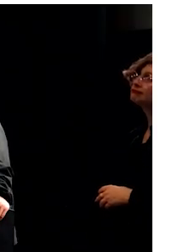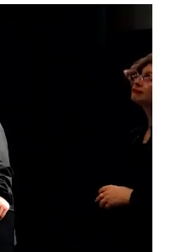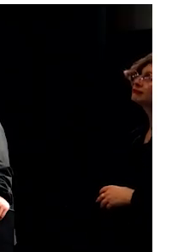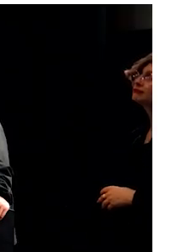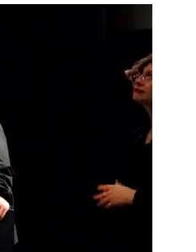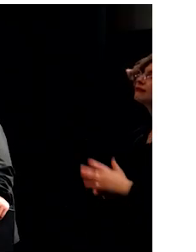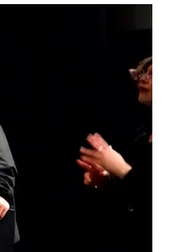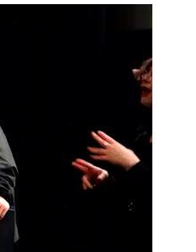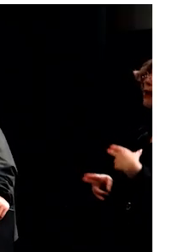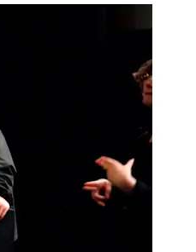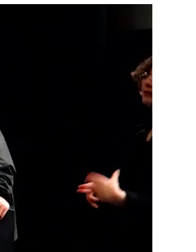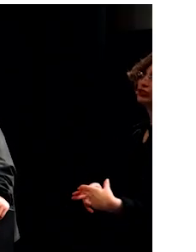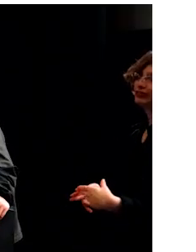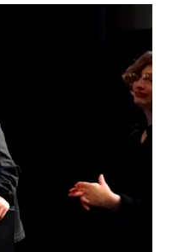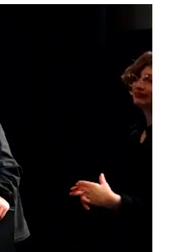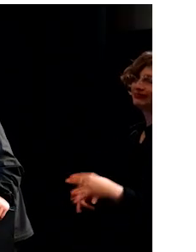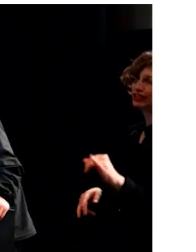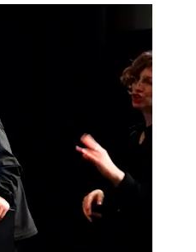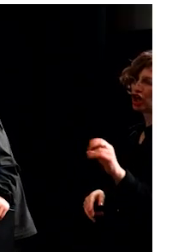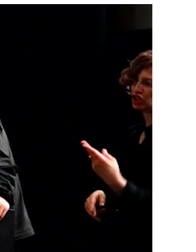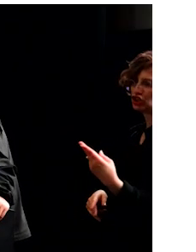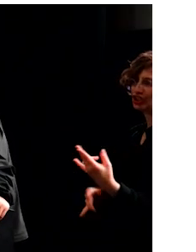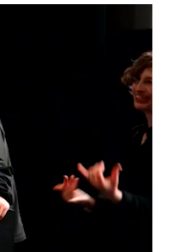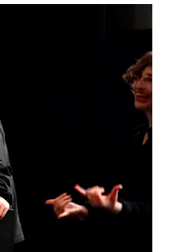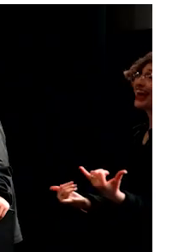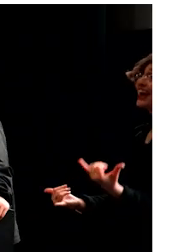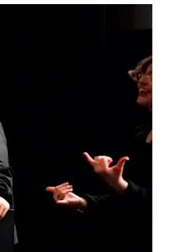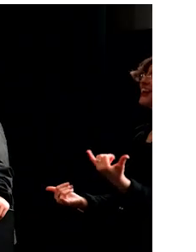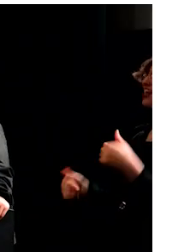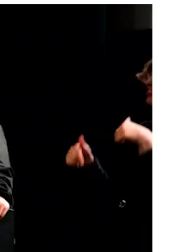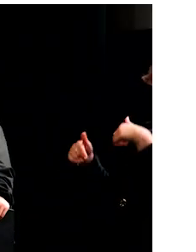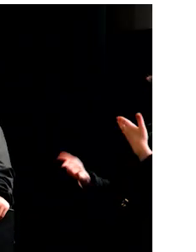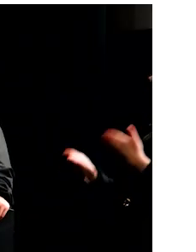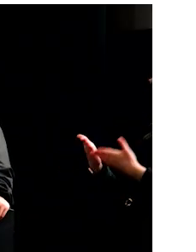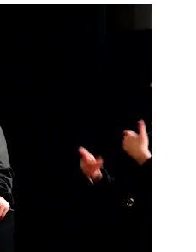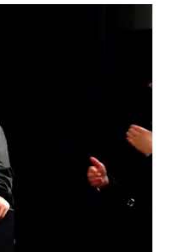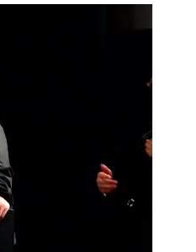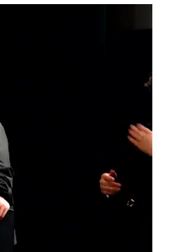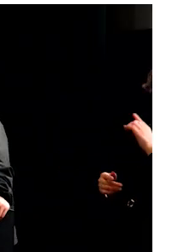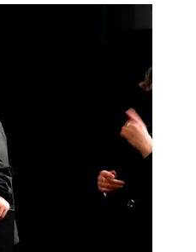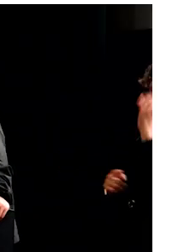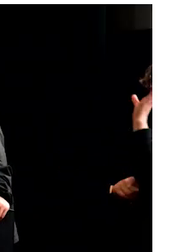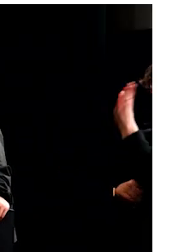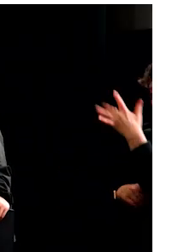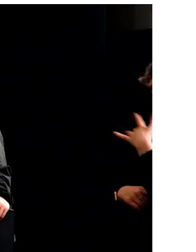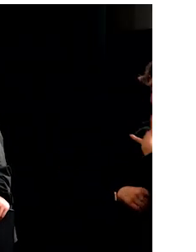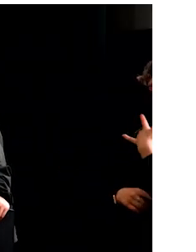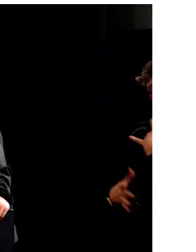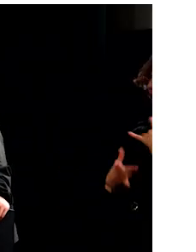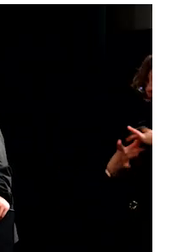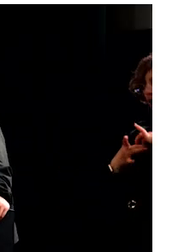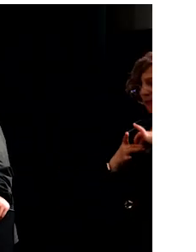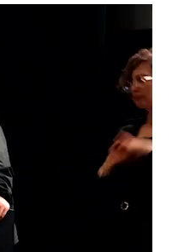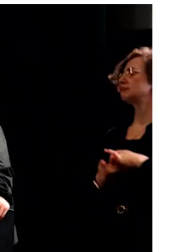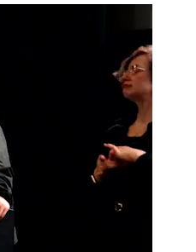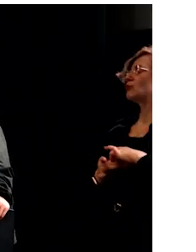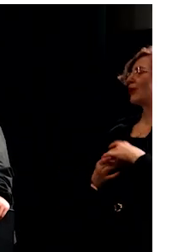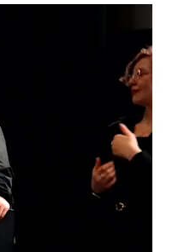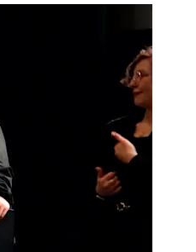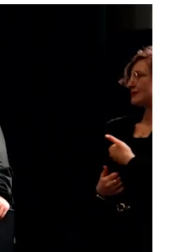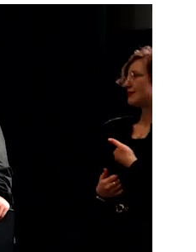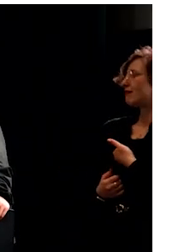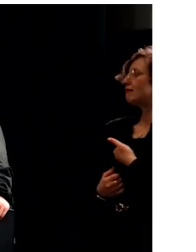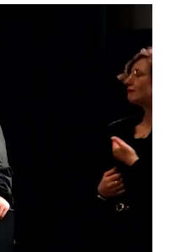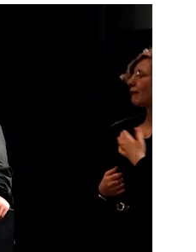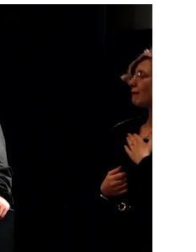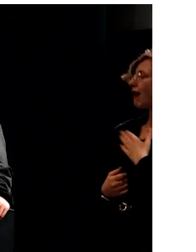I mentioned to Josh earlier today that this might be the first lecture where I feel truly in touch with myself and my experiences, and I'm going